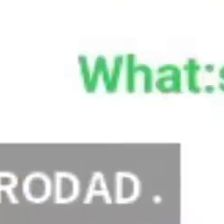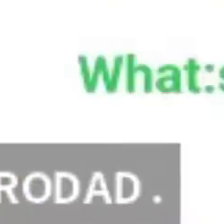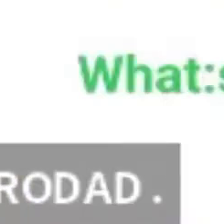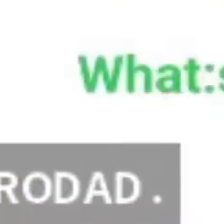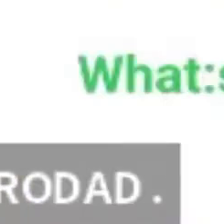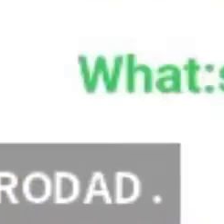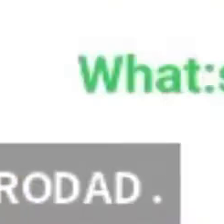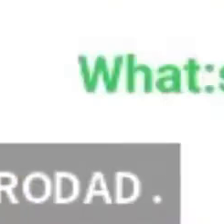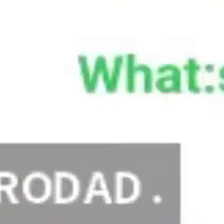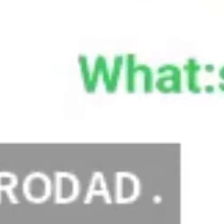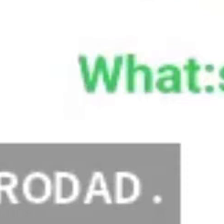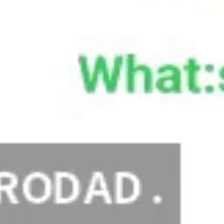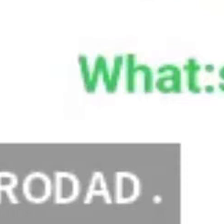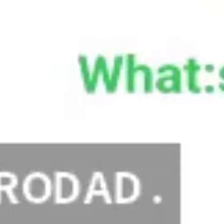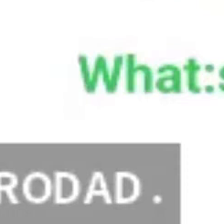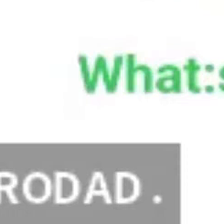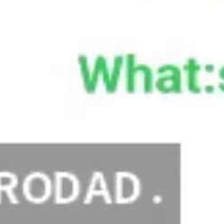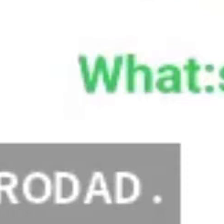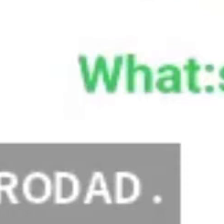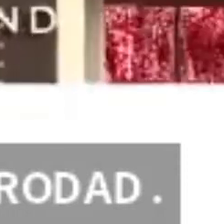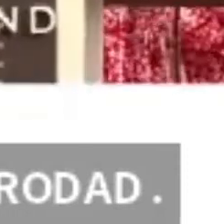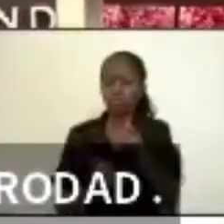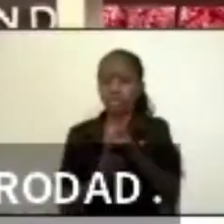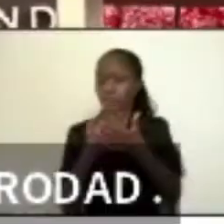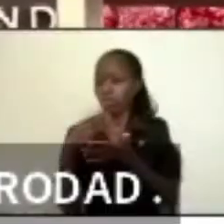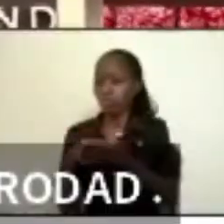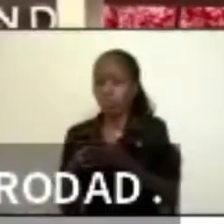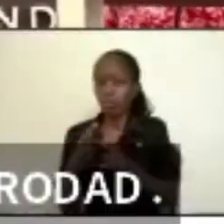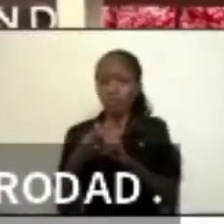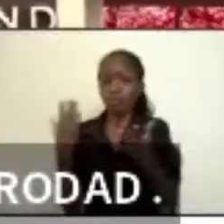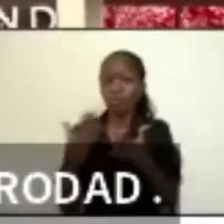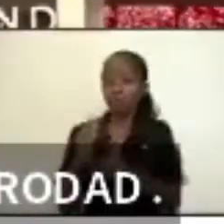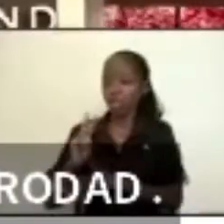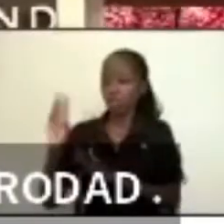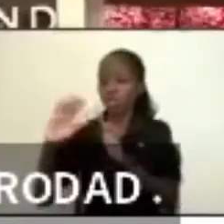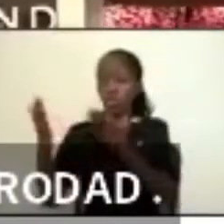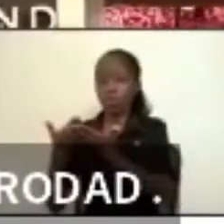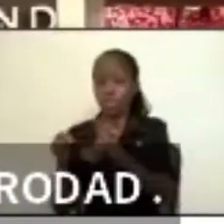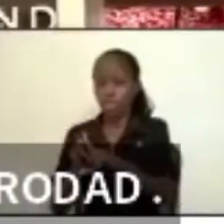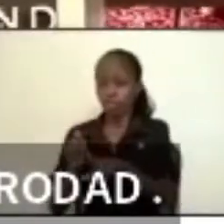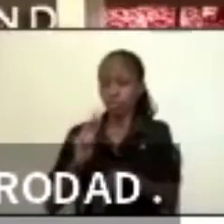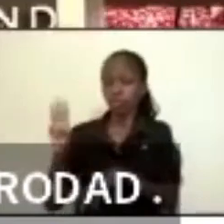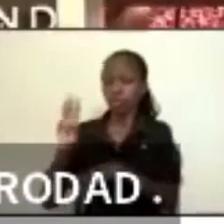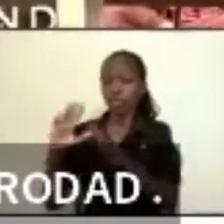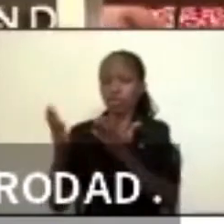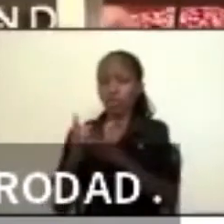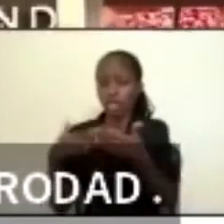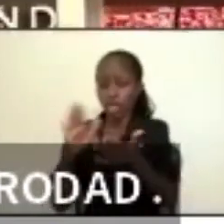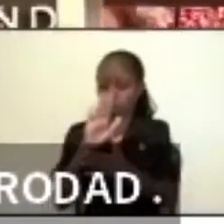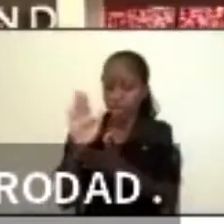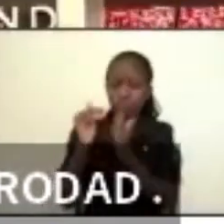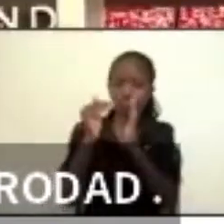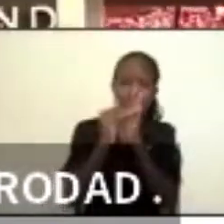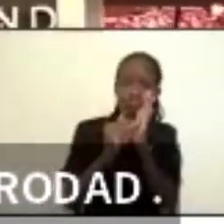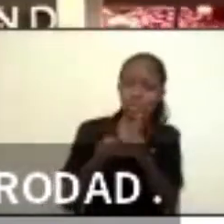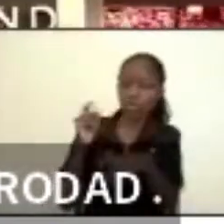now. A lot of their financing comes from the Western world, right? And the Western world is giving them these conditions, like you